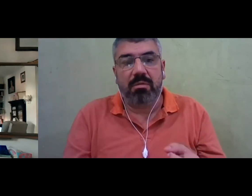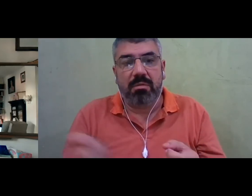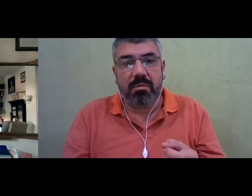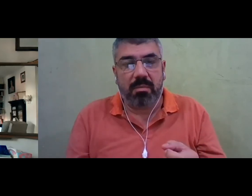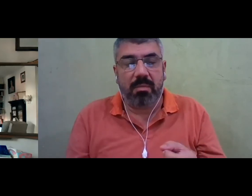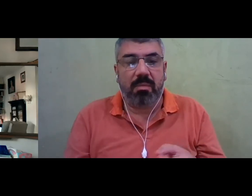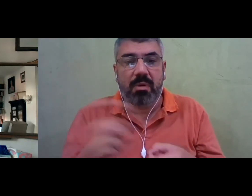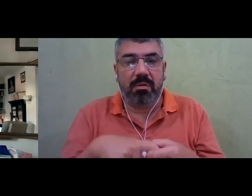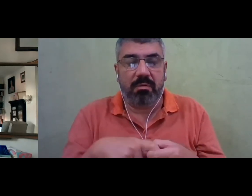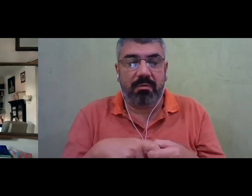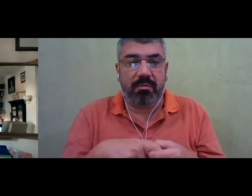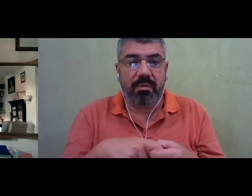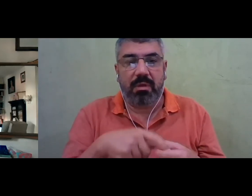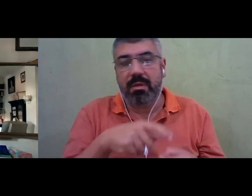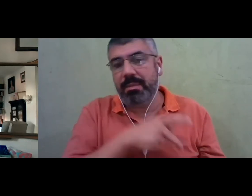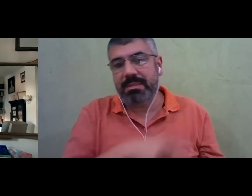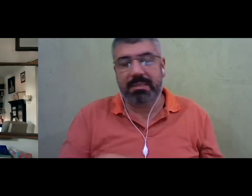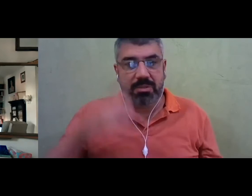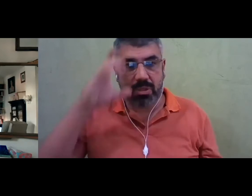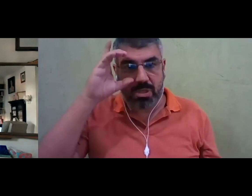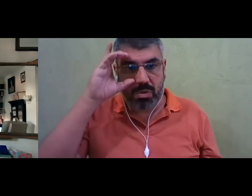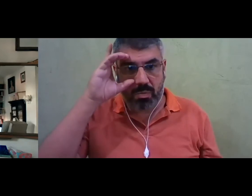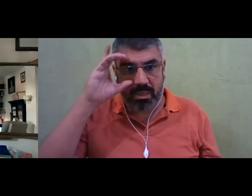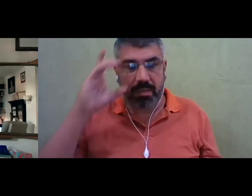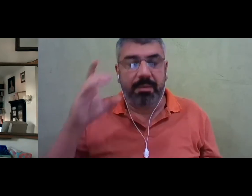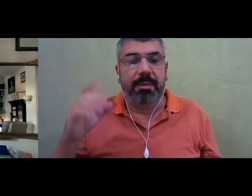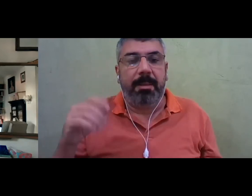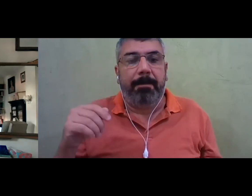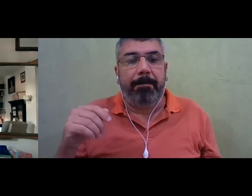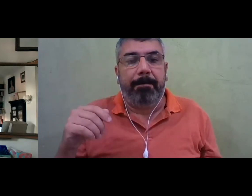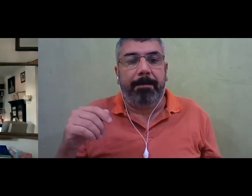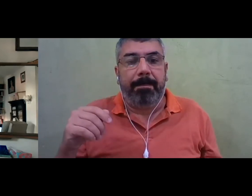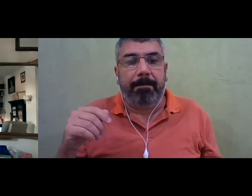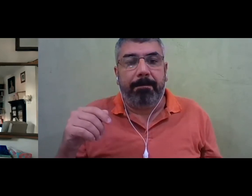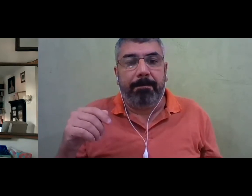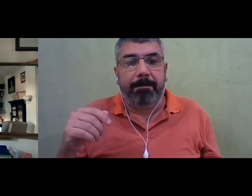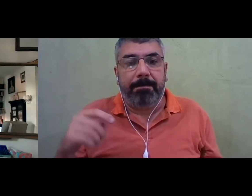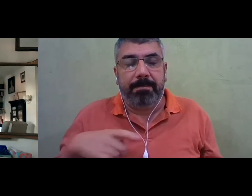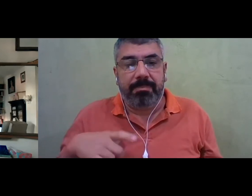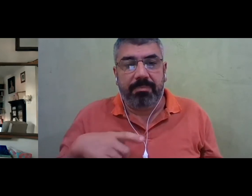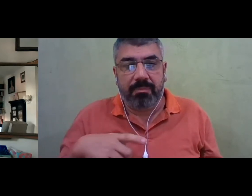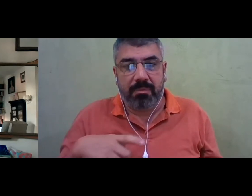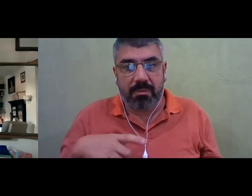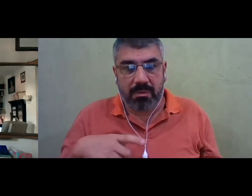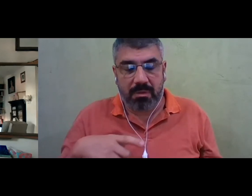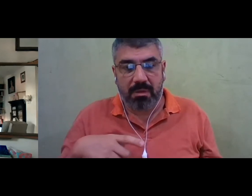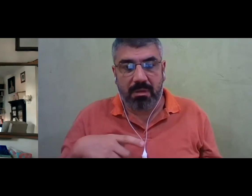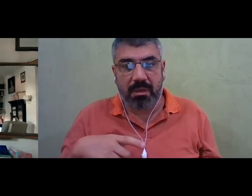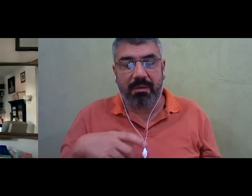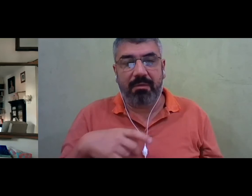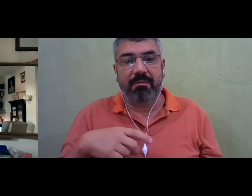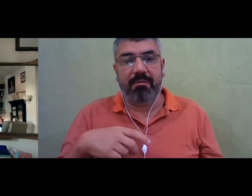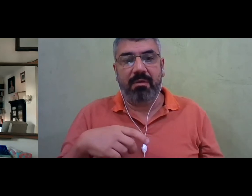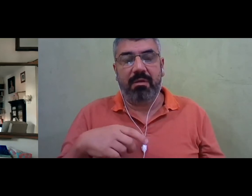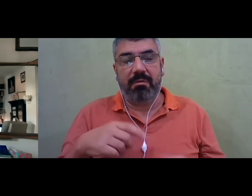President Dilma a few years ago. And I am calling it a coup, but a lot of people call it an